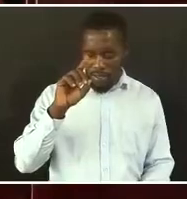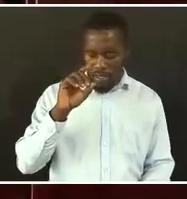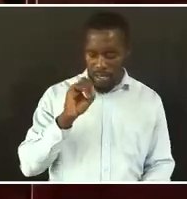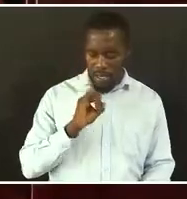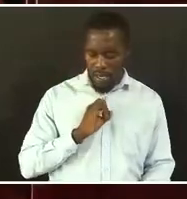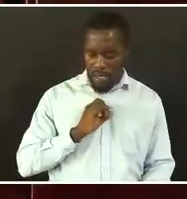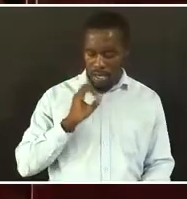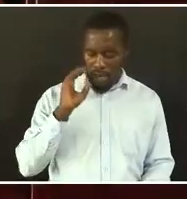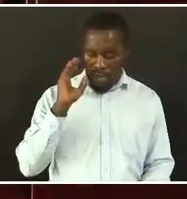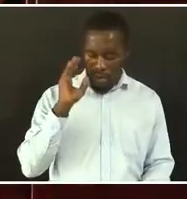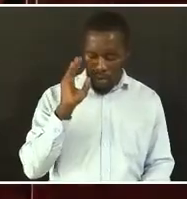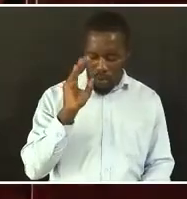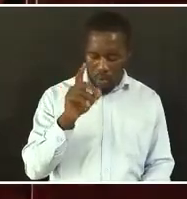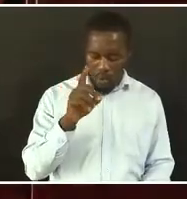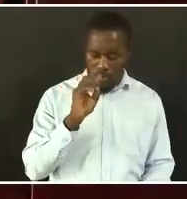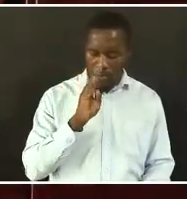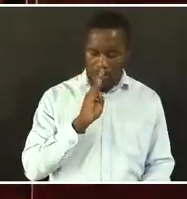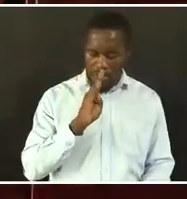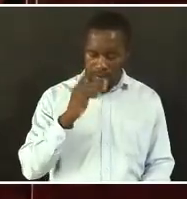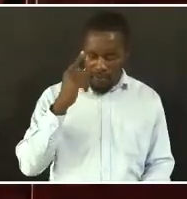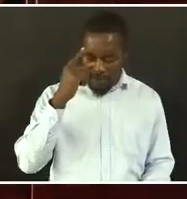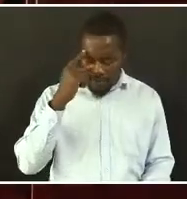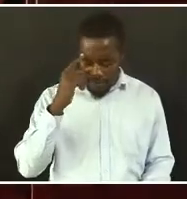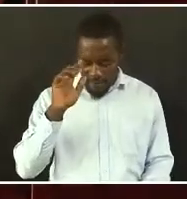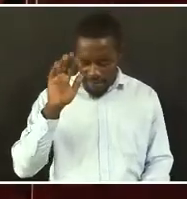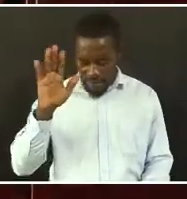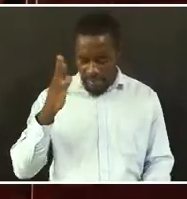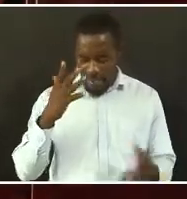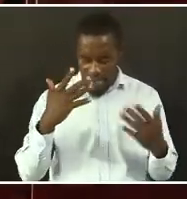He leadeth me.